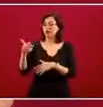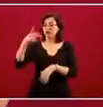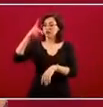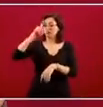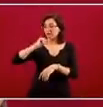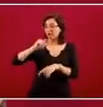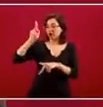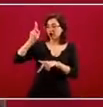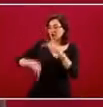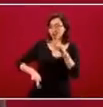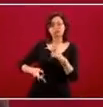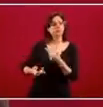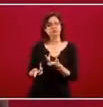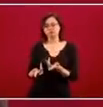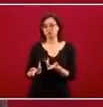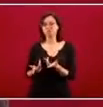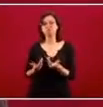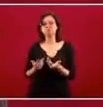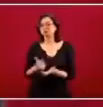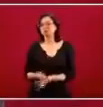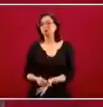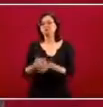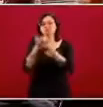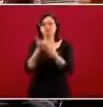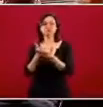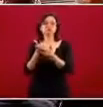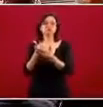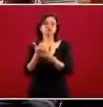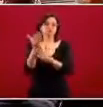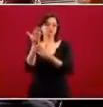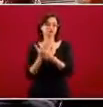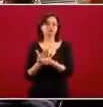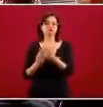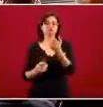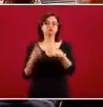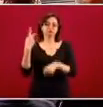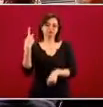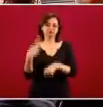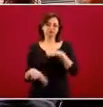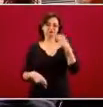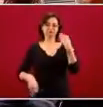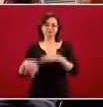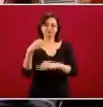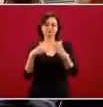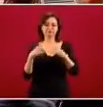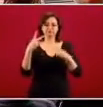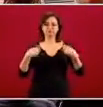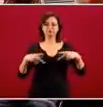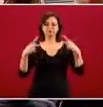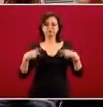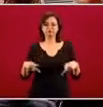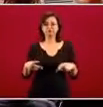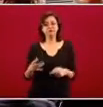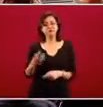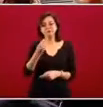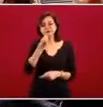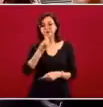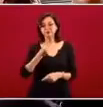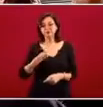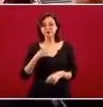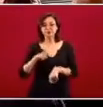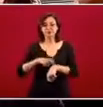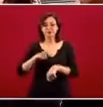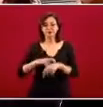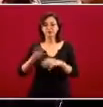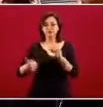fight. Do not affect your workers' rights, and maybe we can, and we will defeat this virus together. Okay, this